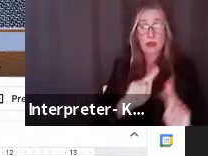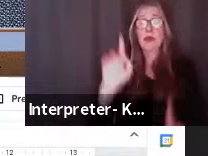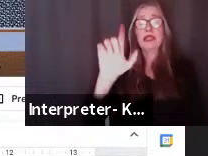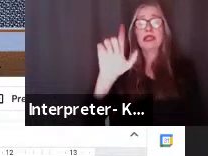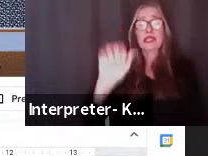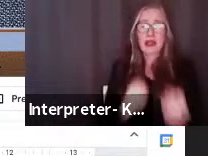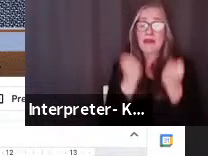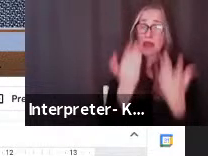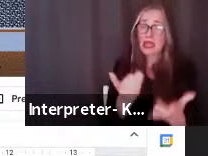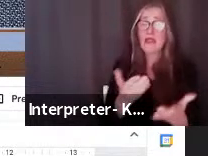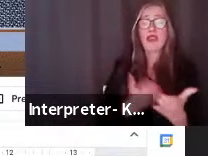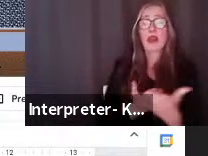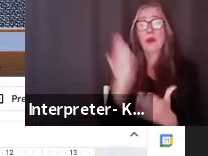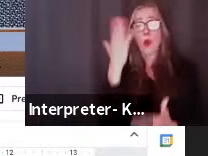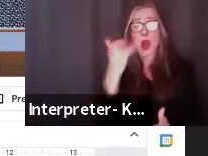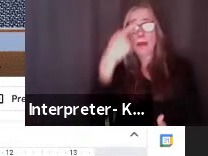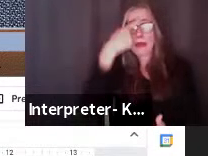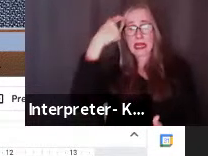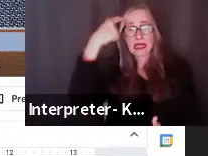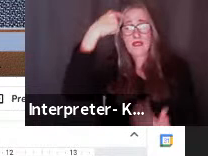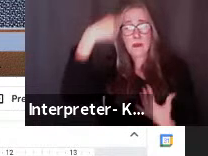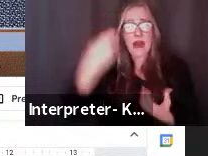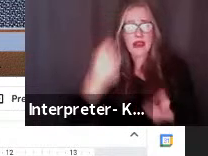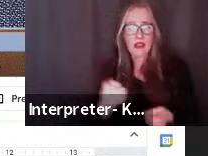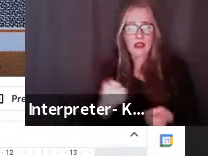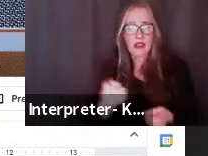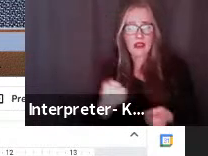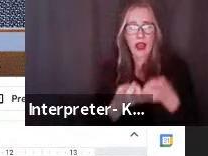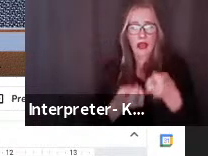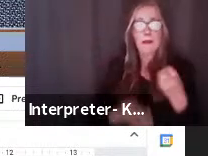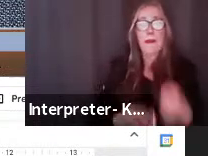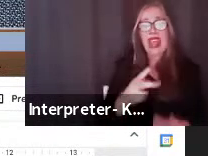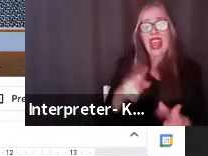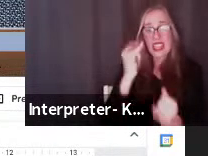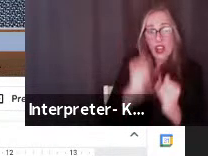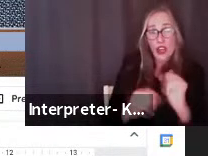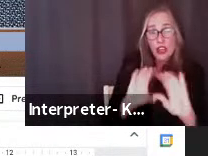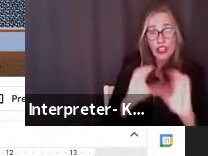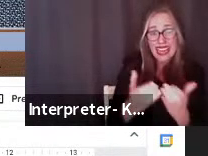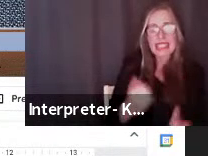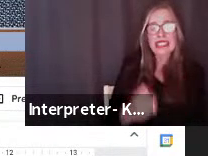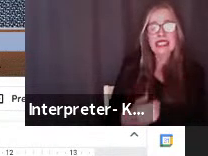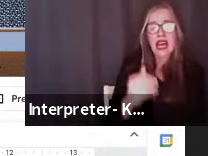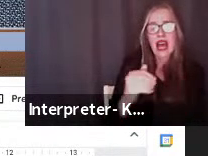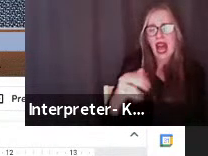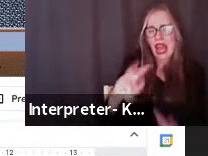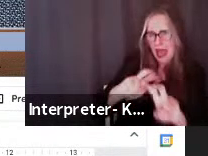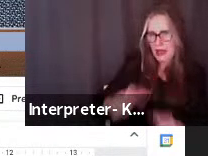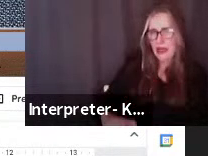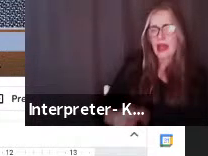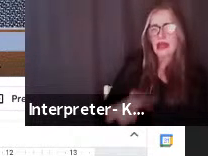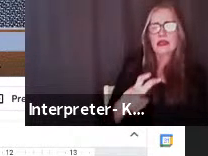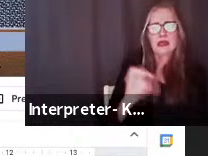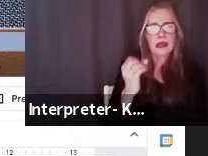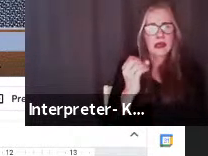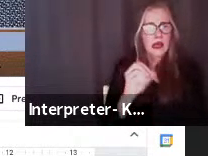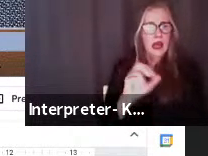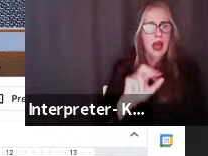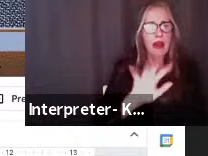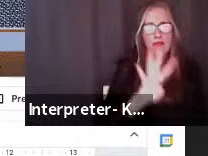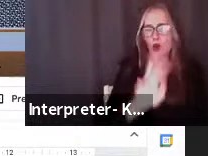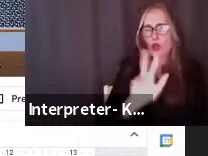health um the third study i analyzed 42 cases with intellectual or developmentally disabled parents um